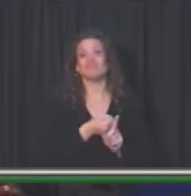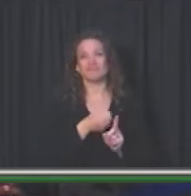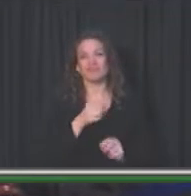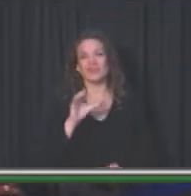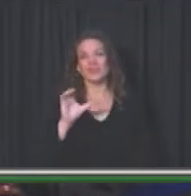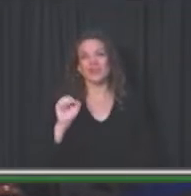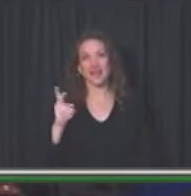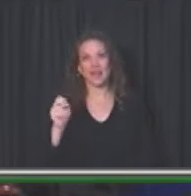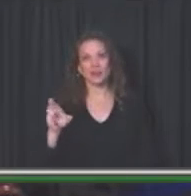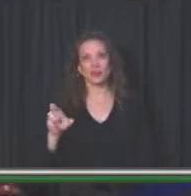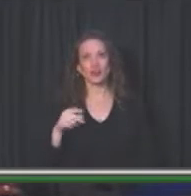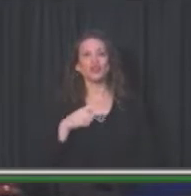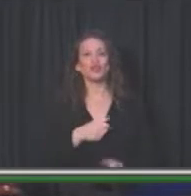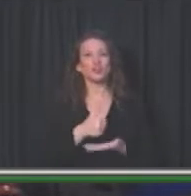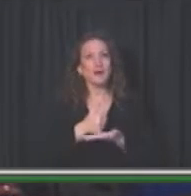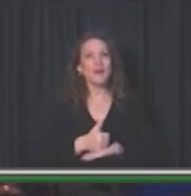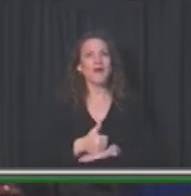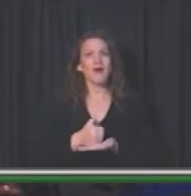the cancer.